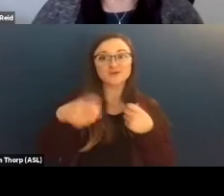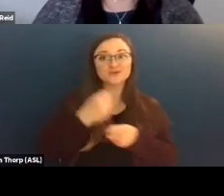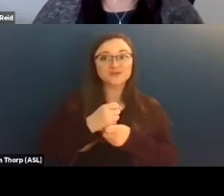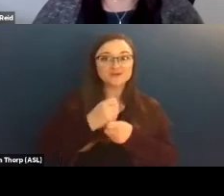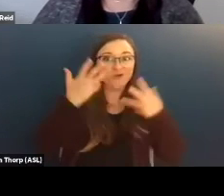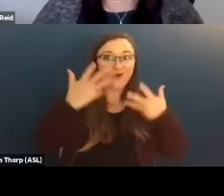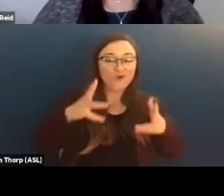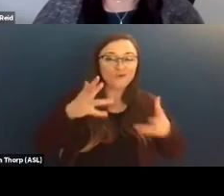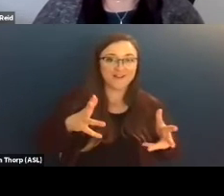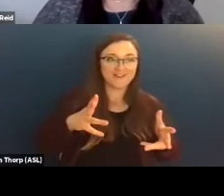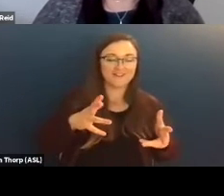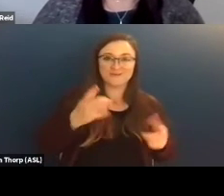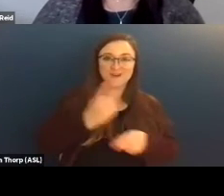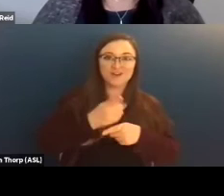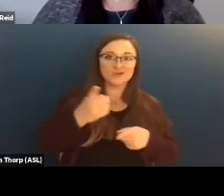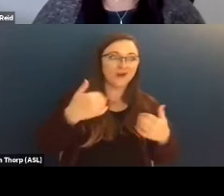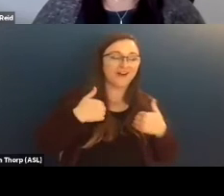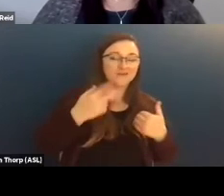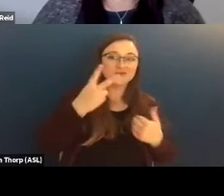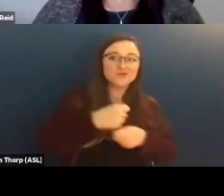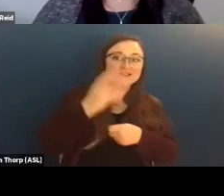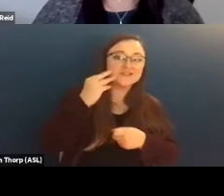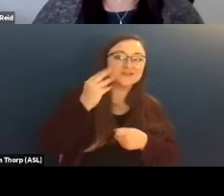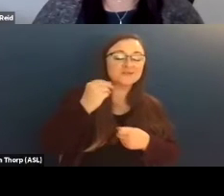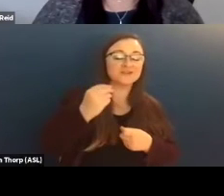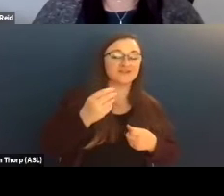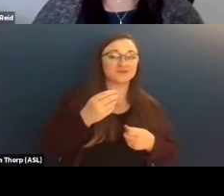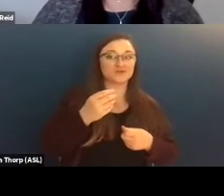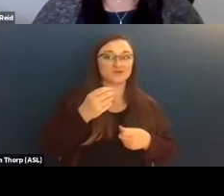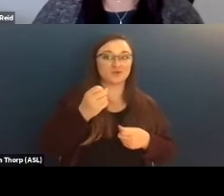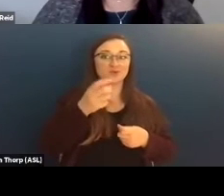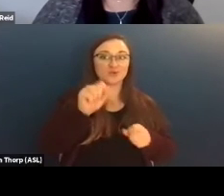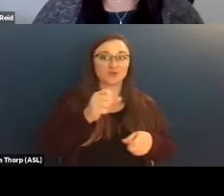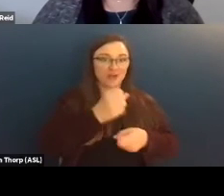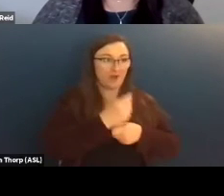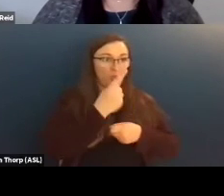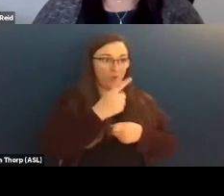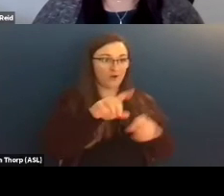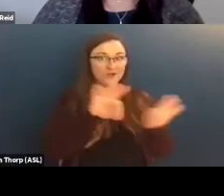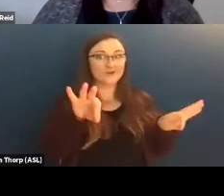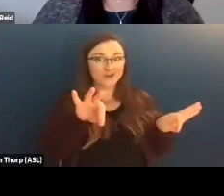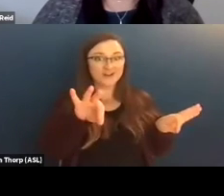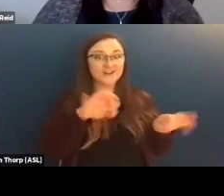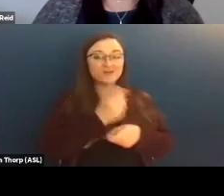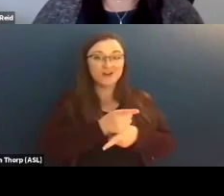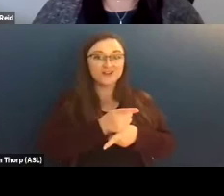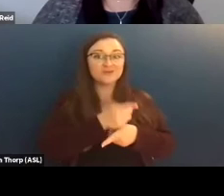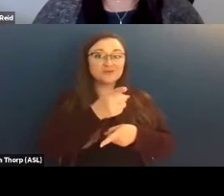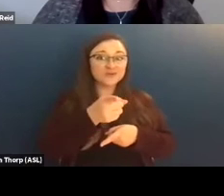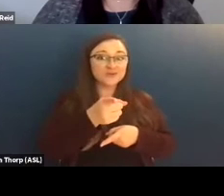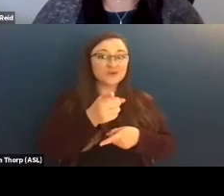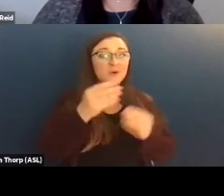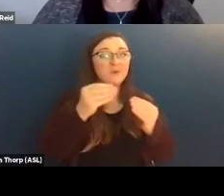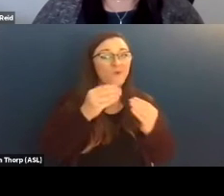belt. You've been to college for 2 years to get one credential. So you actually are more